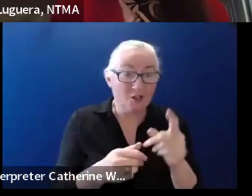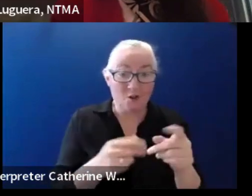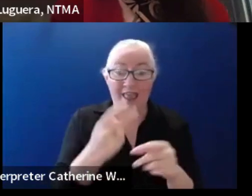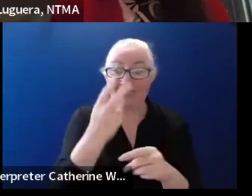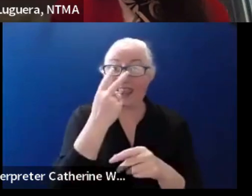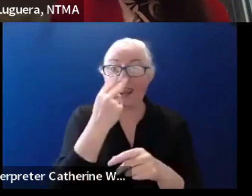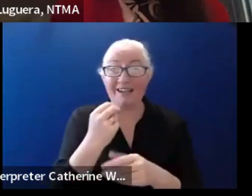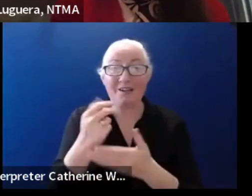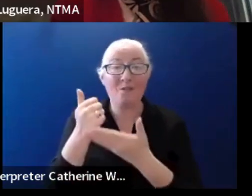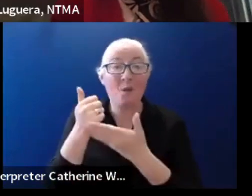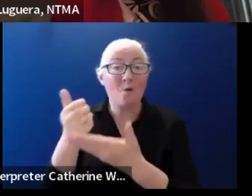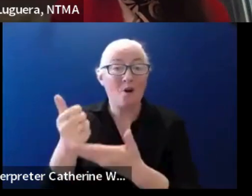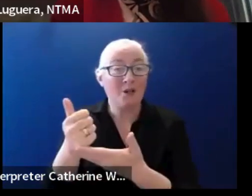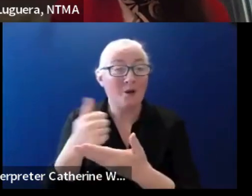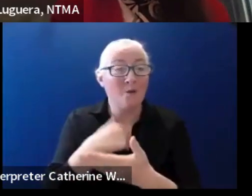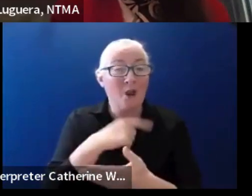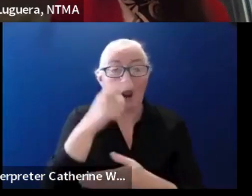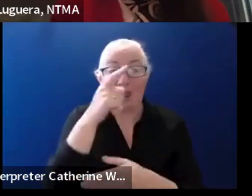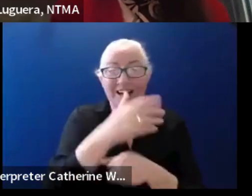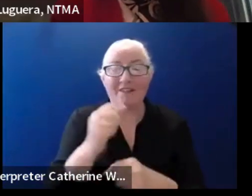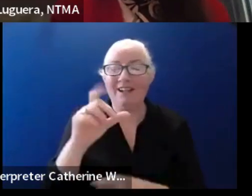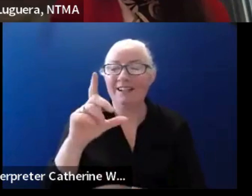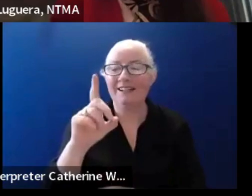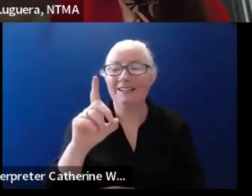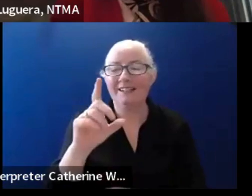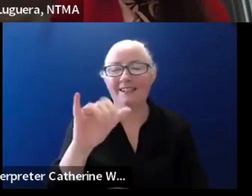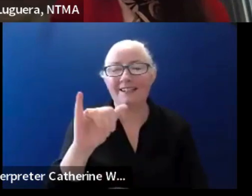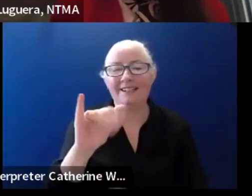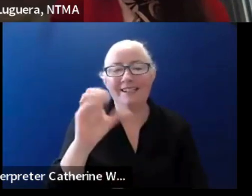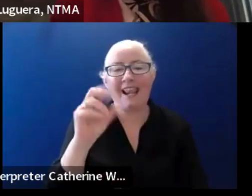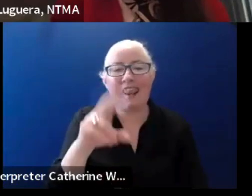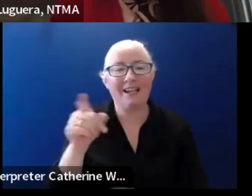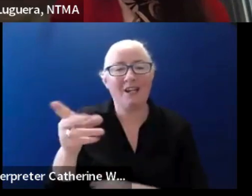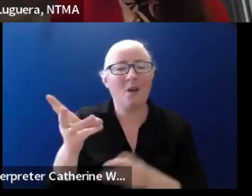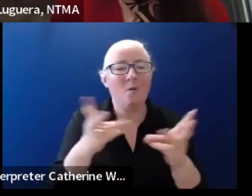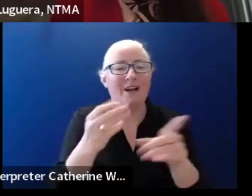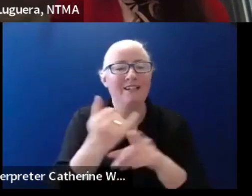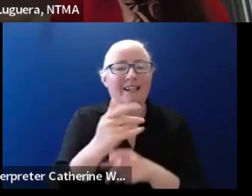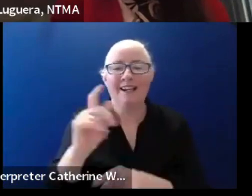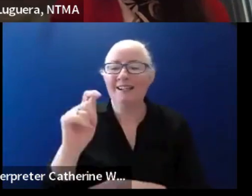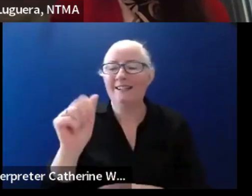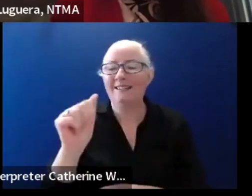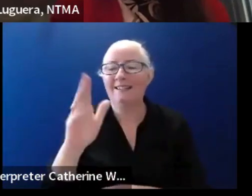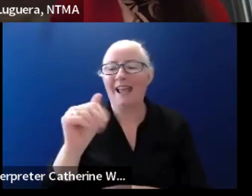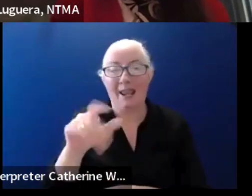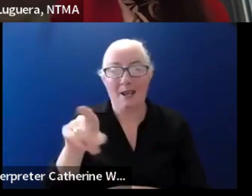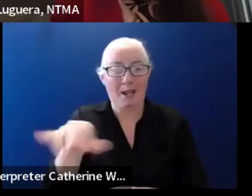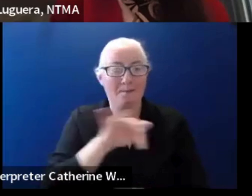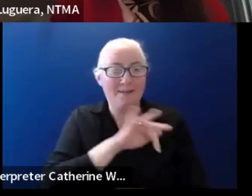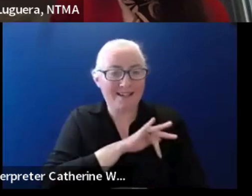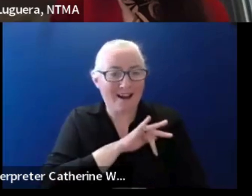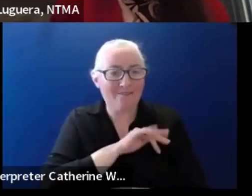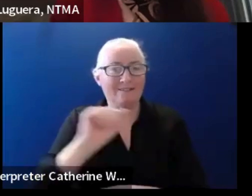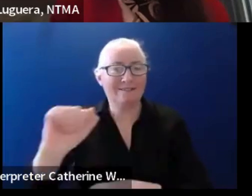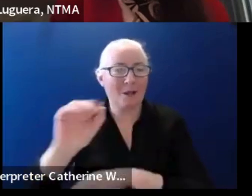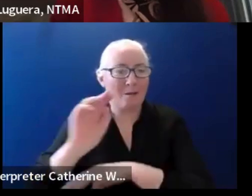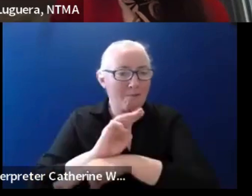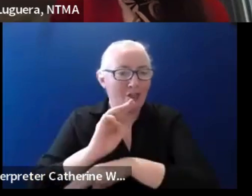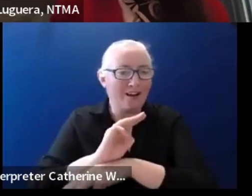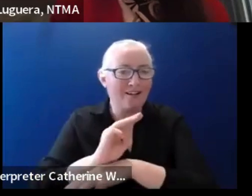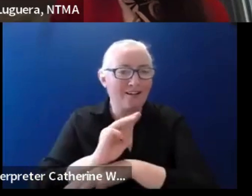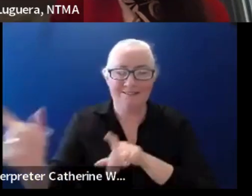of the awards, we were lucky to have Dylan, who's our colleague who works in Modern Tala, who himself and his mother joined